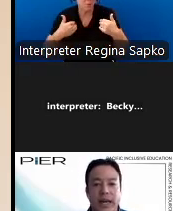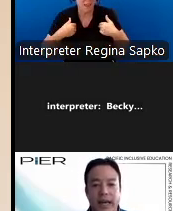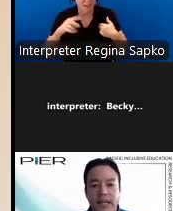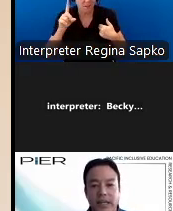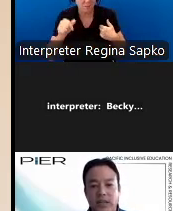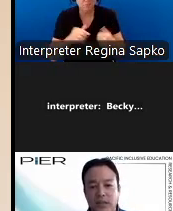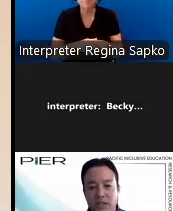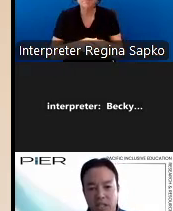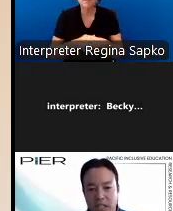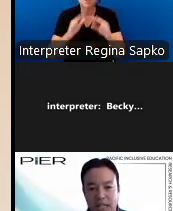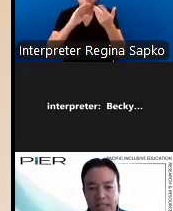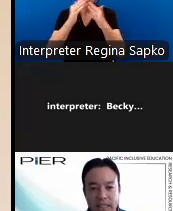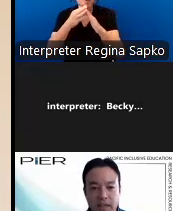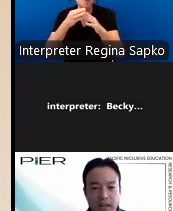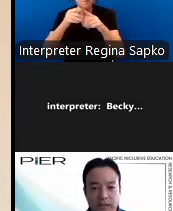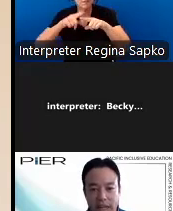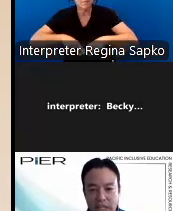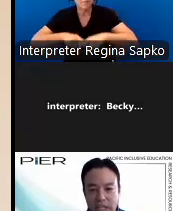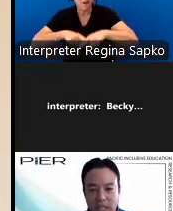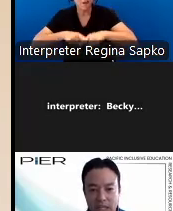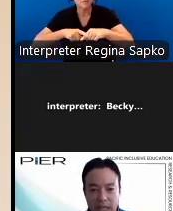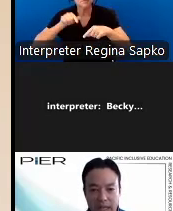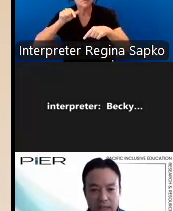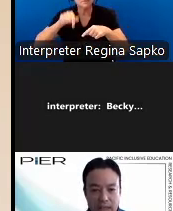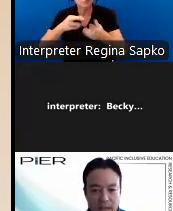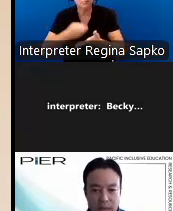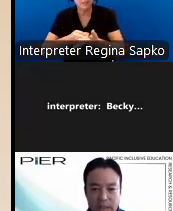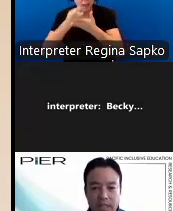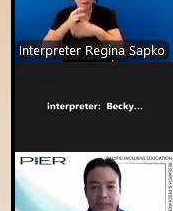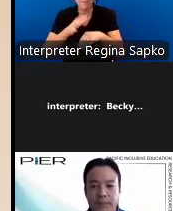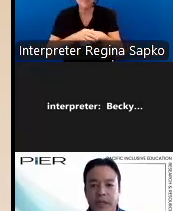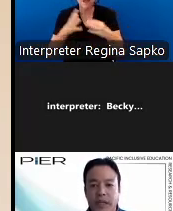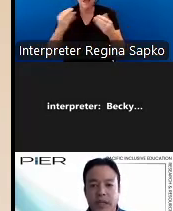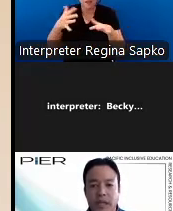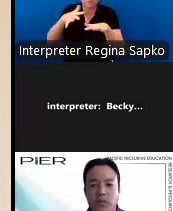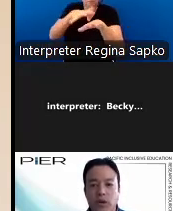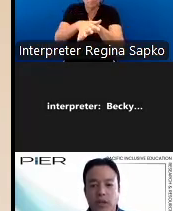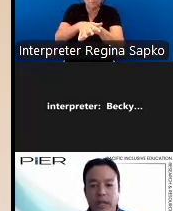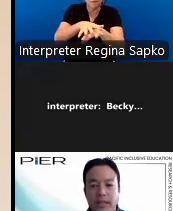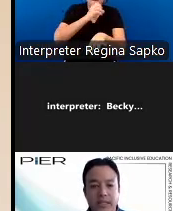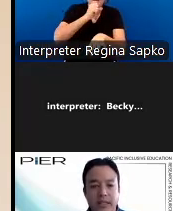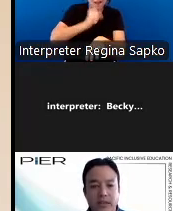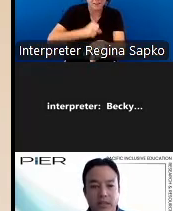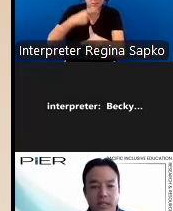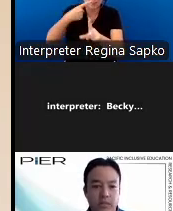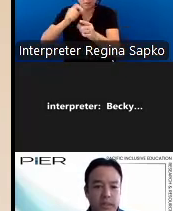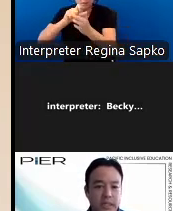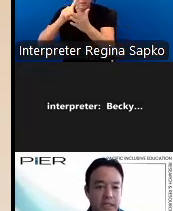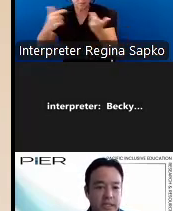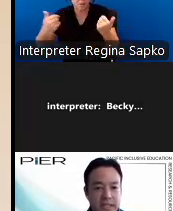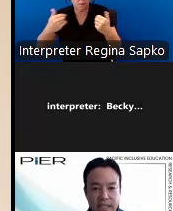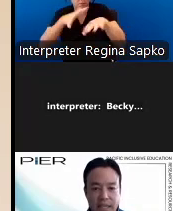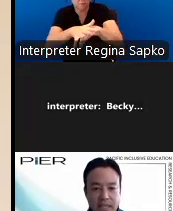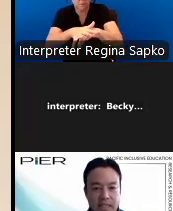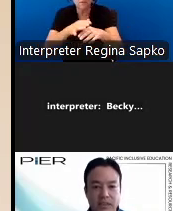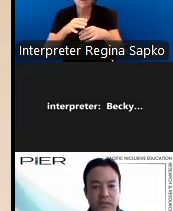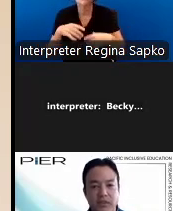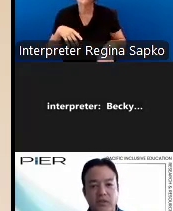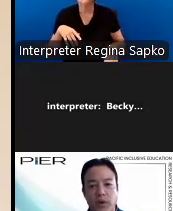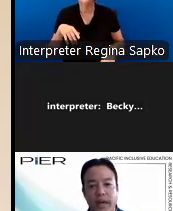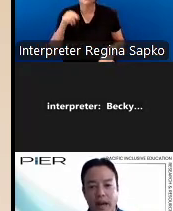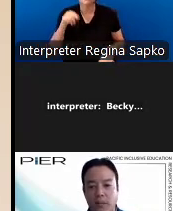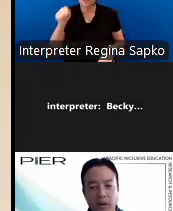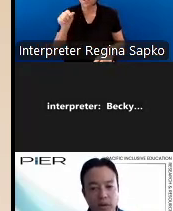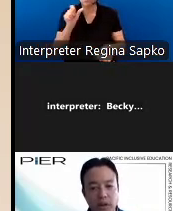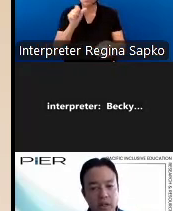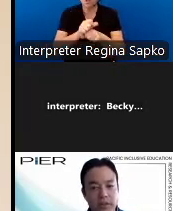rehabilitation, and intersectionality of aging and disability. He had worked at the Center on Disability Studies, CDS, the University